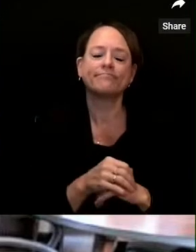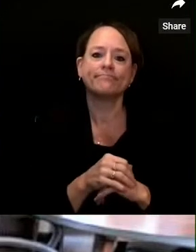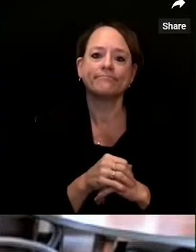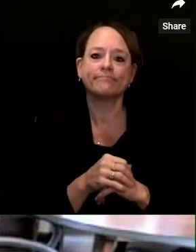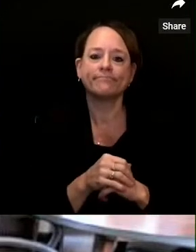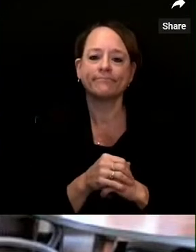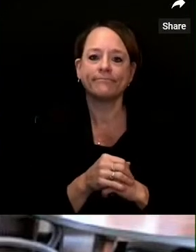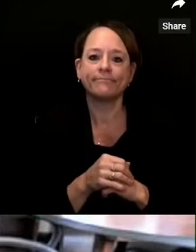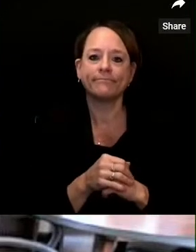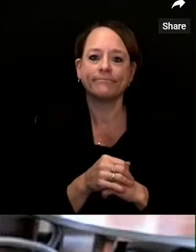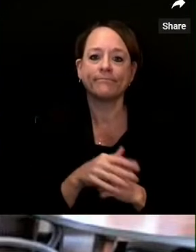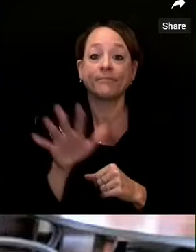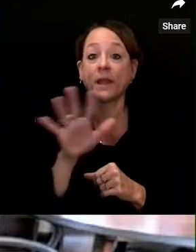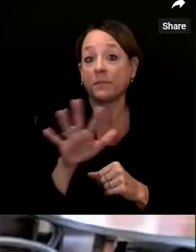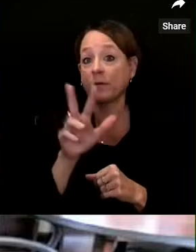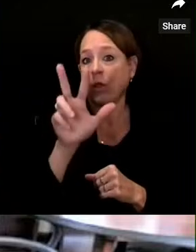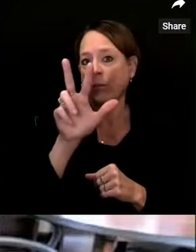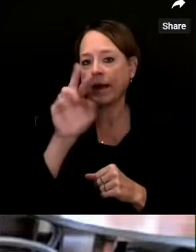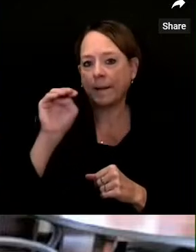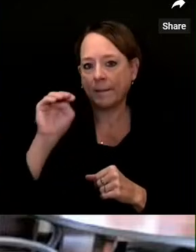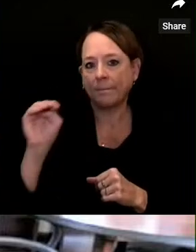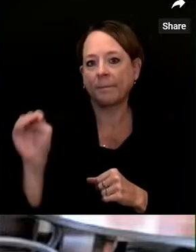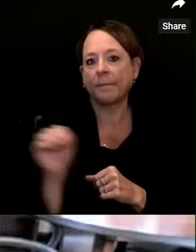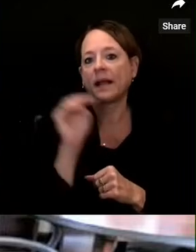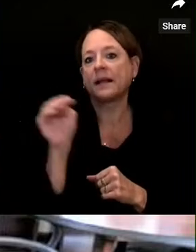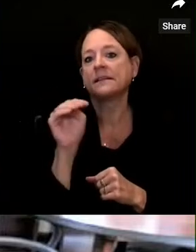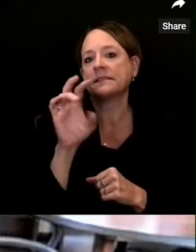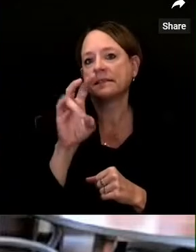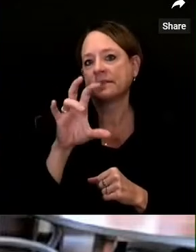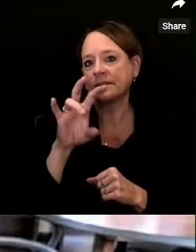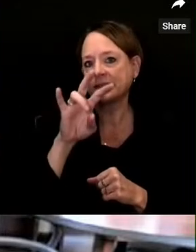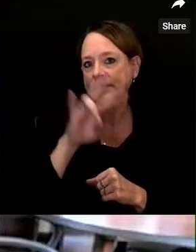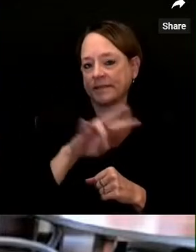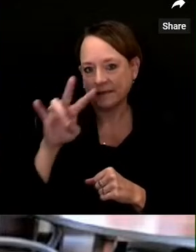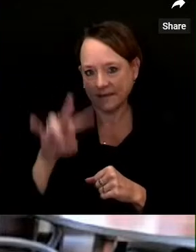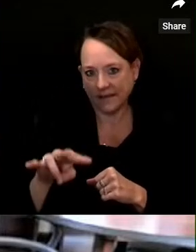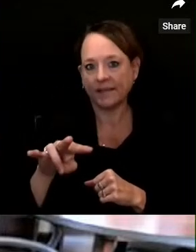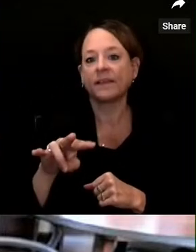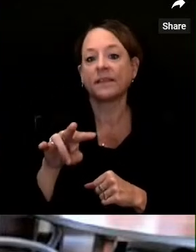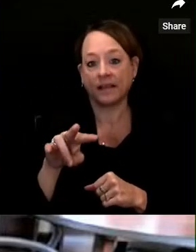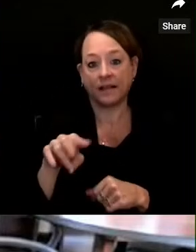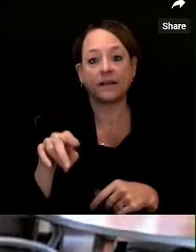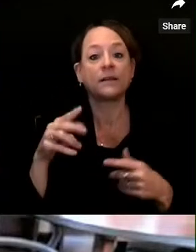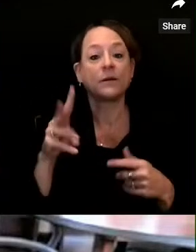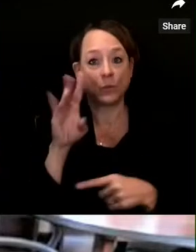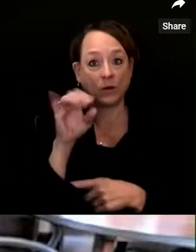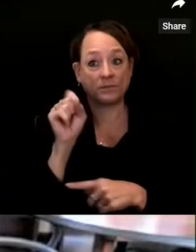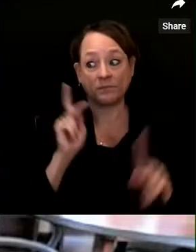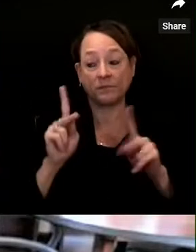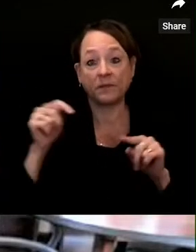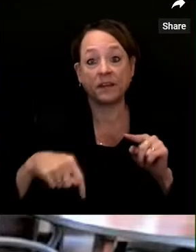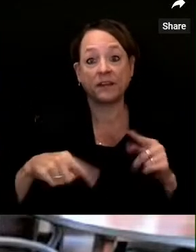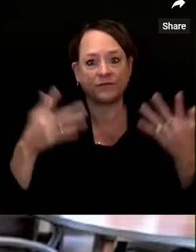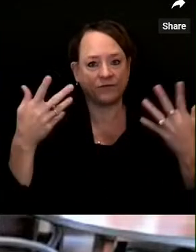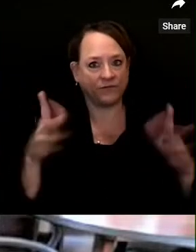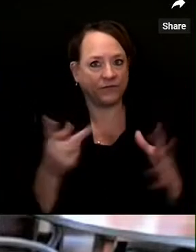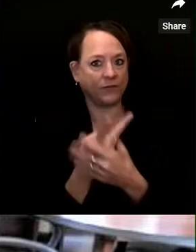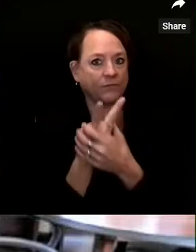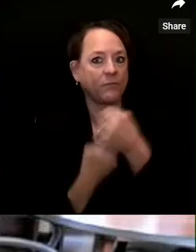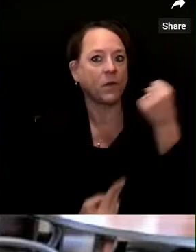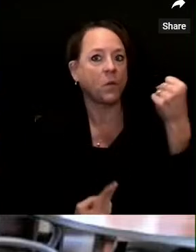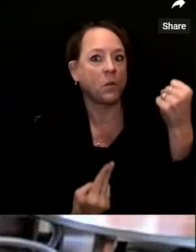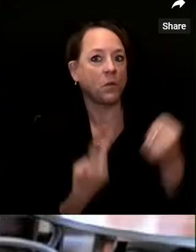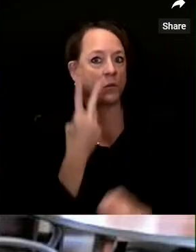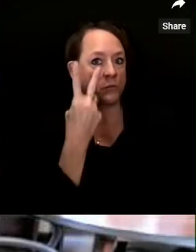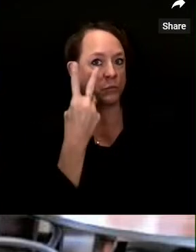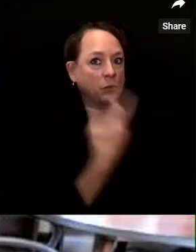3,093,777 Wisconsinites have completed their vaccine series, or about 53% of our state's overall population. With